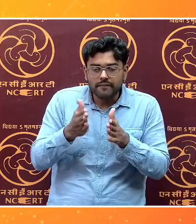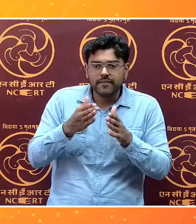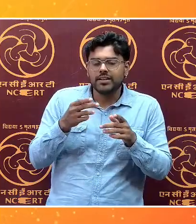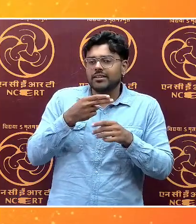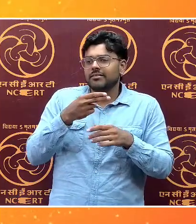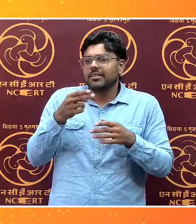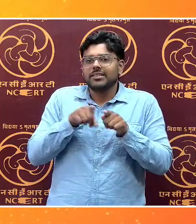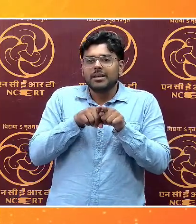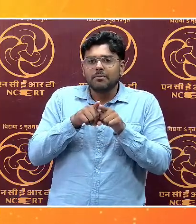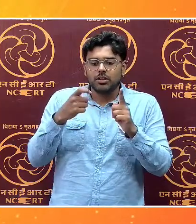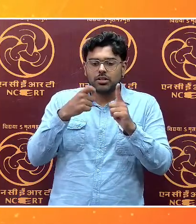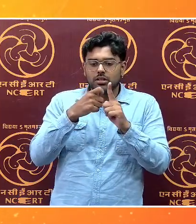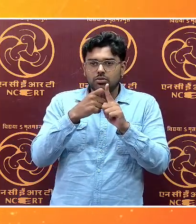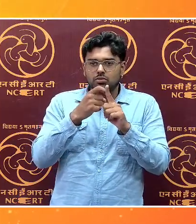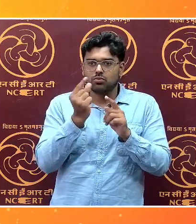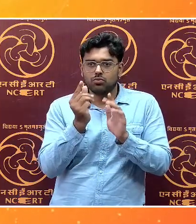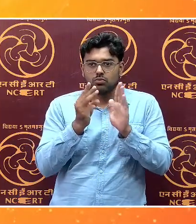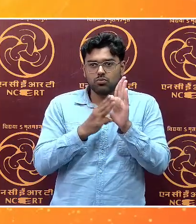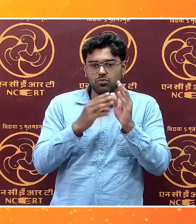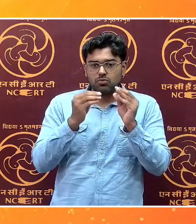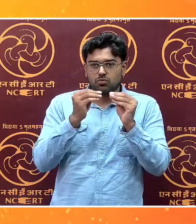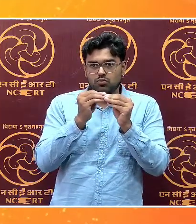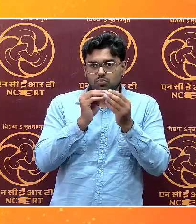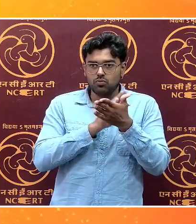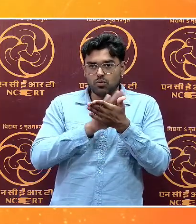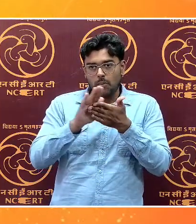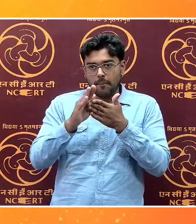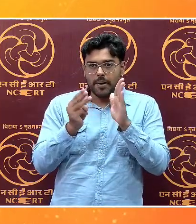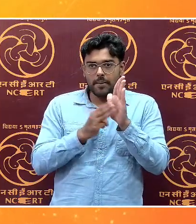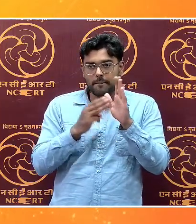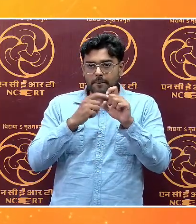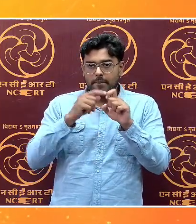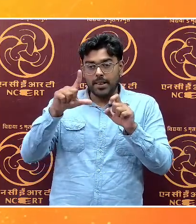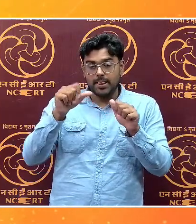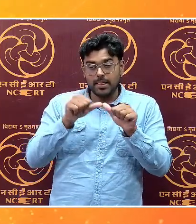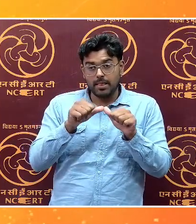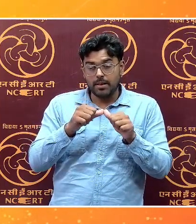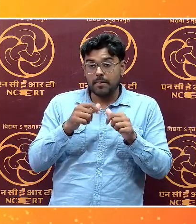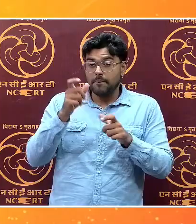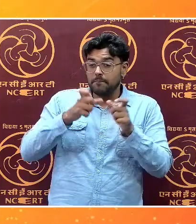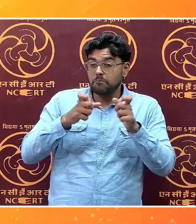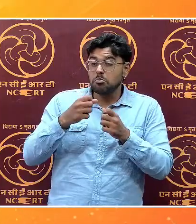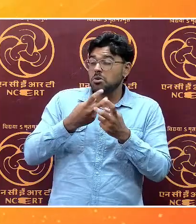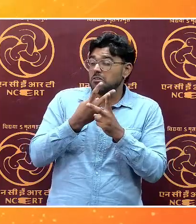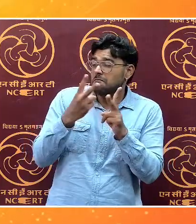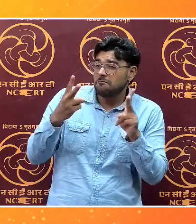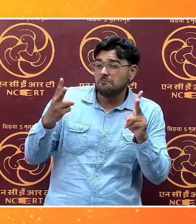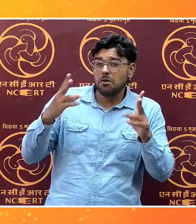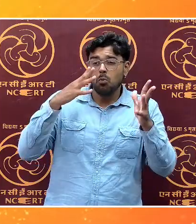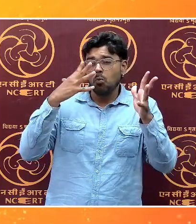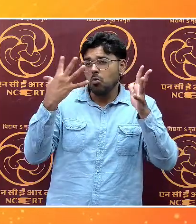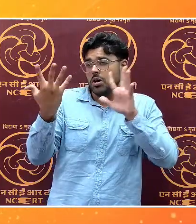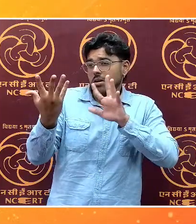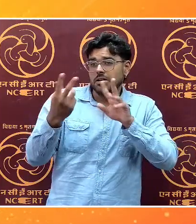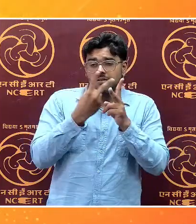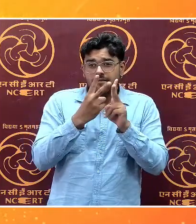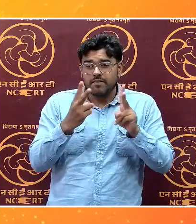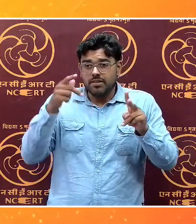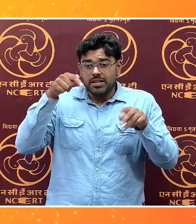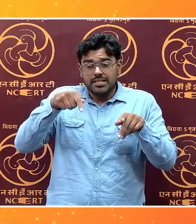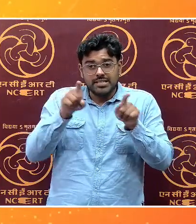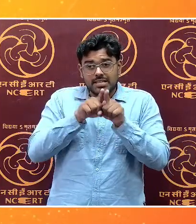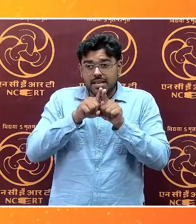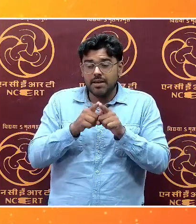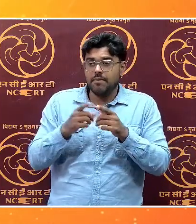and Kumbh Mela, people come from all round to take a dip in the holy water of Godavari in places like